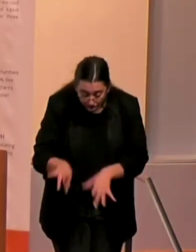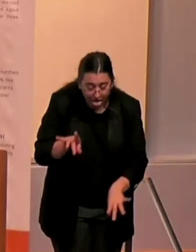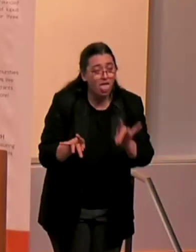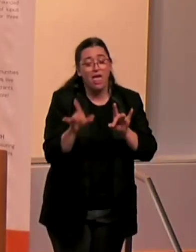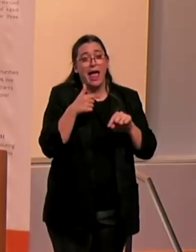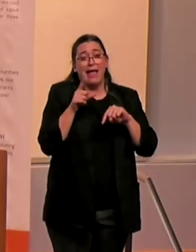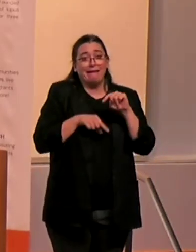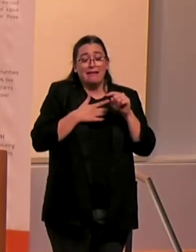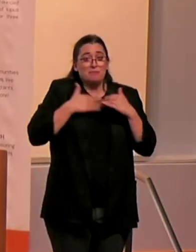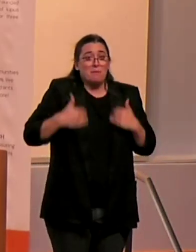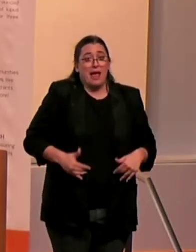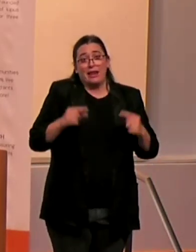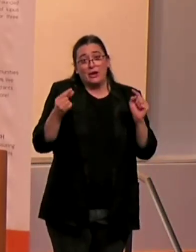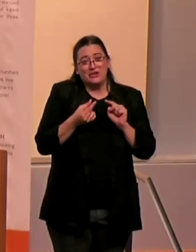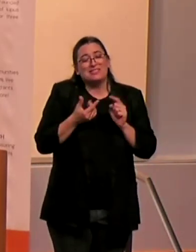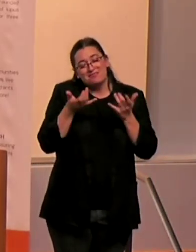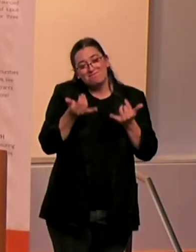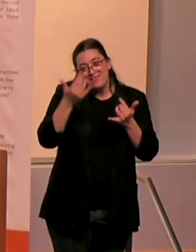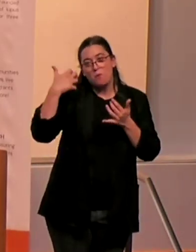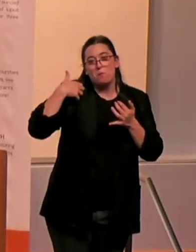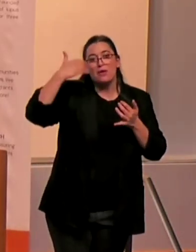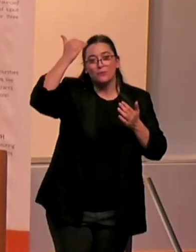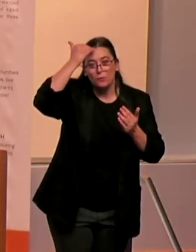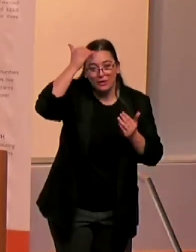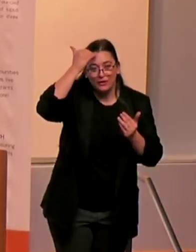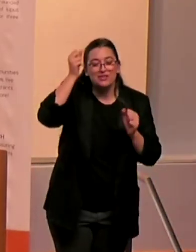everything, that they understand why and whatnot.